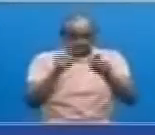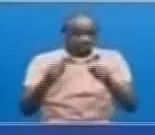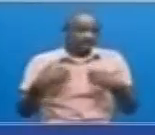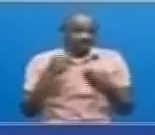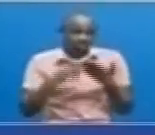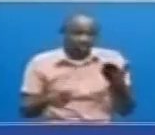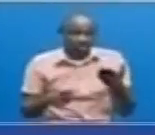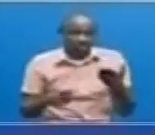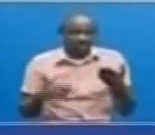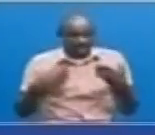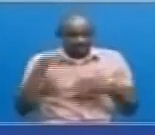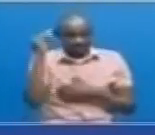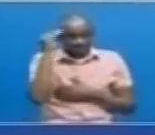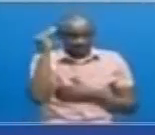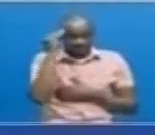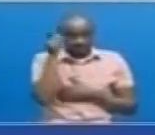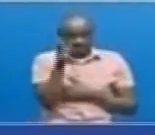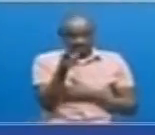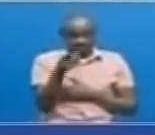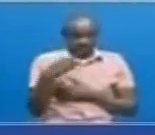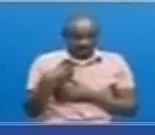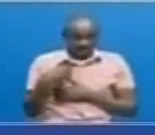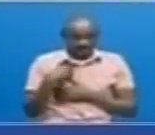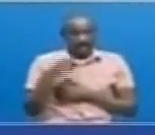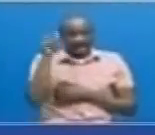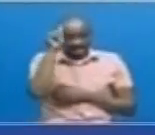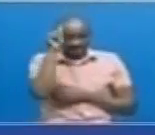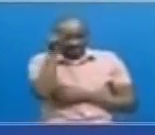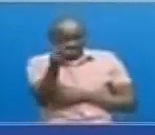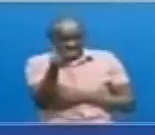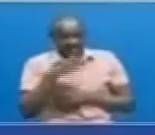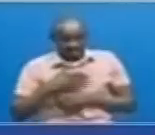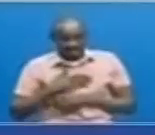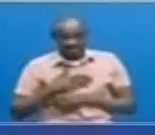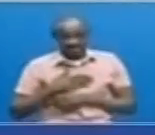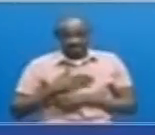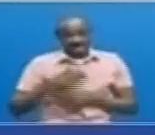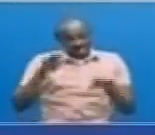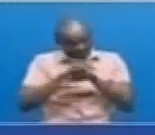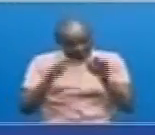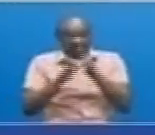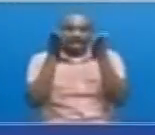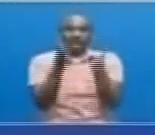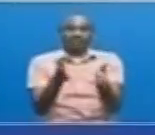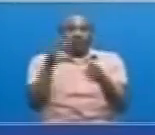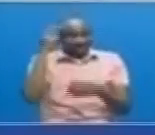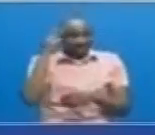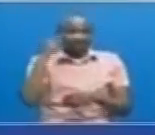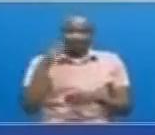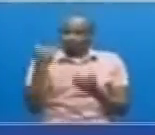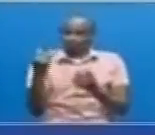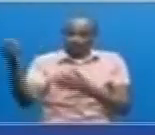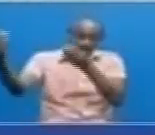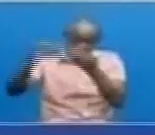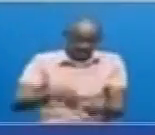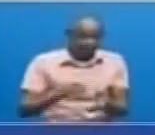have an educational facility in Brilliant Footsteps Academy, where it would be a one-stop shop where parents could bring their